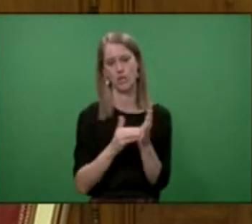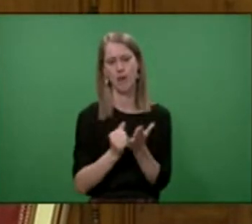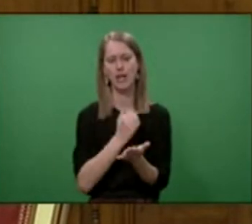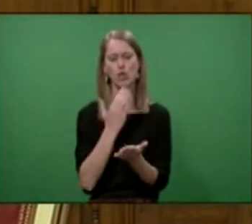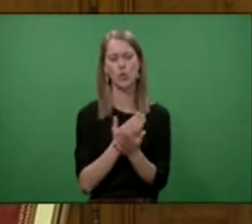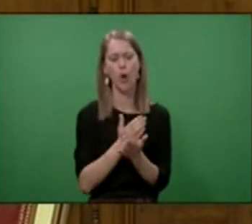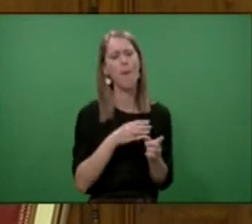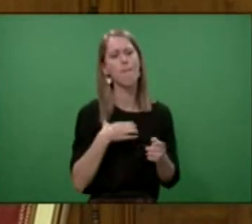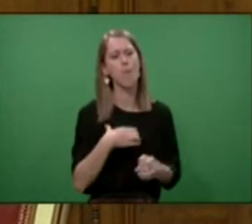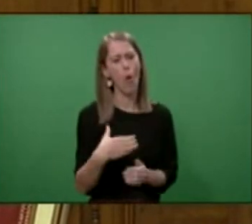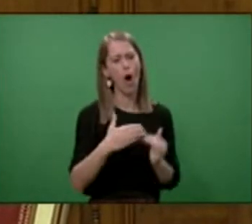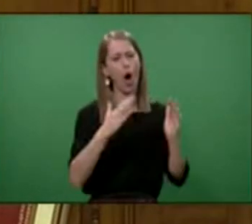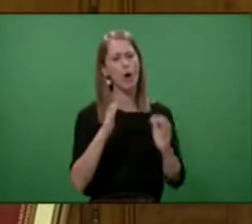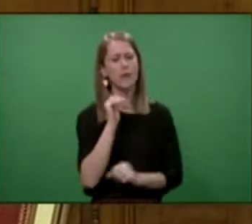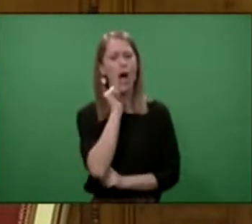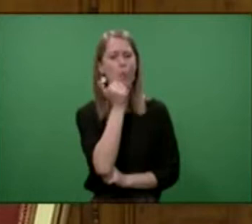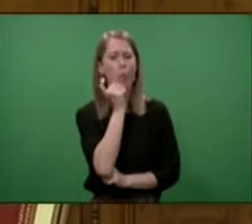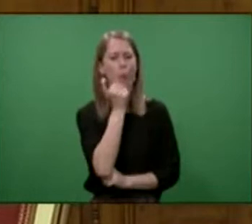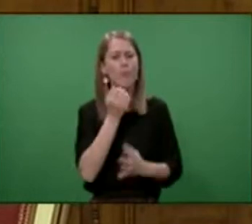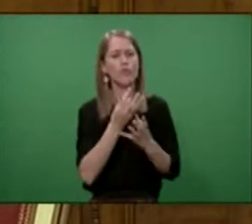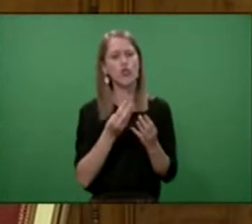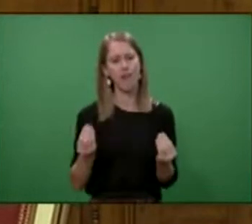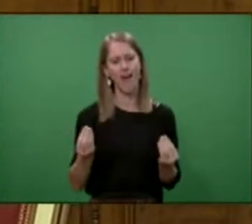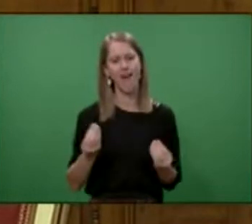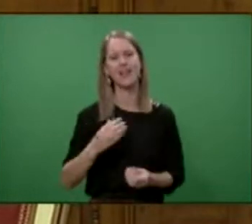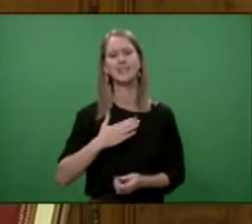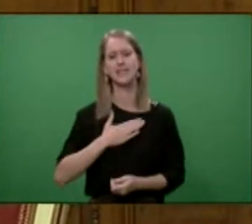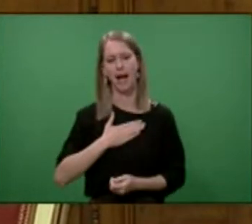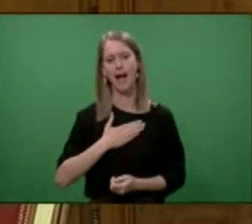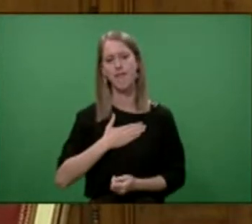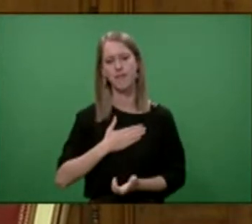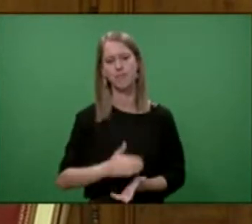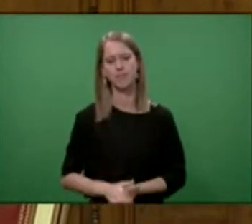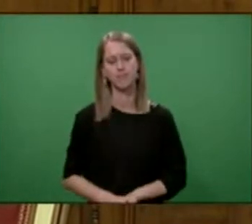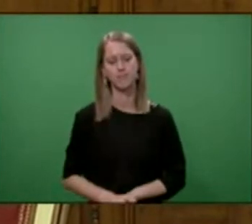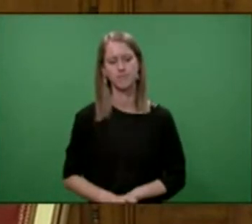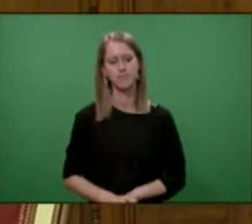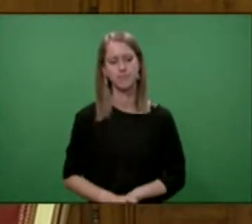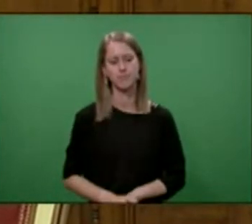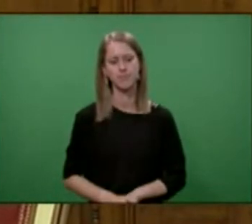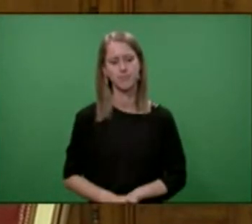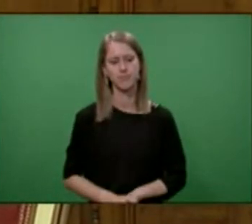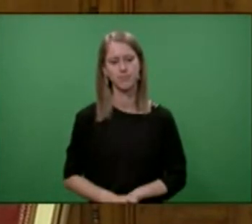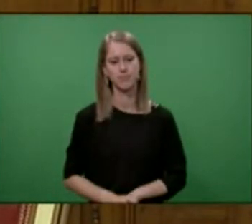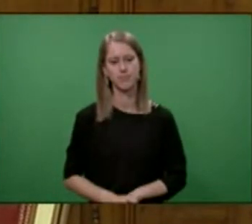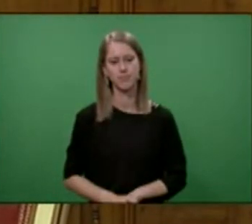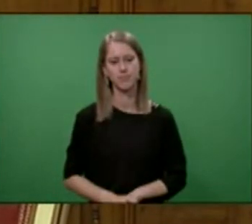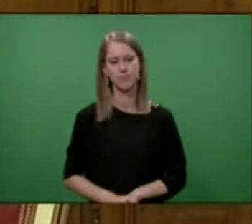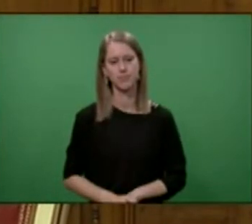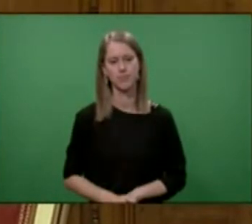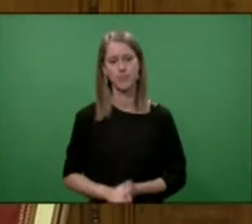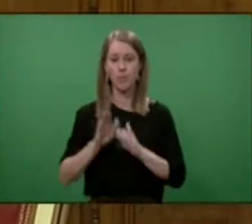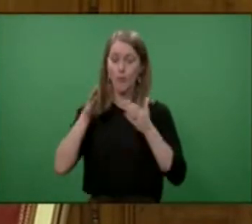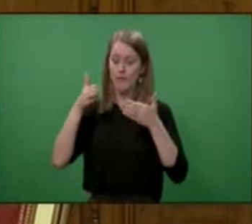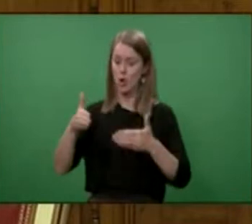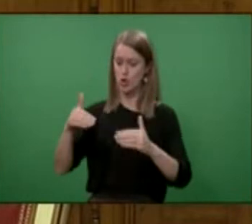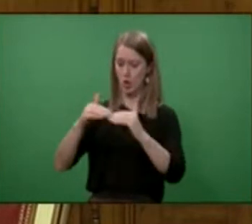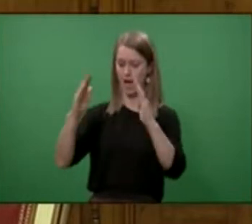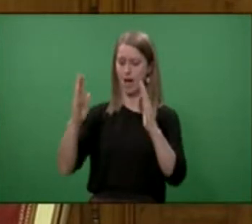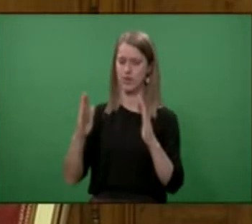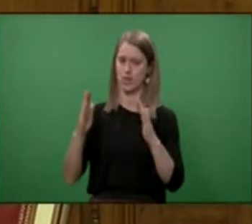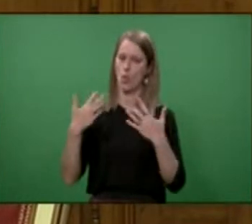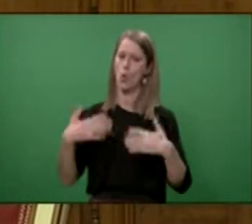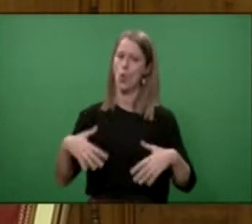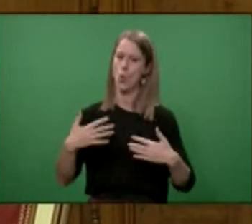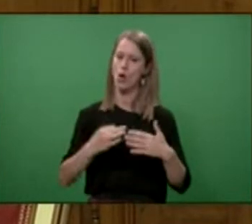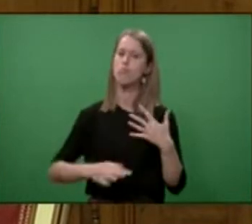more homes are warm, dry and safe. A focus on housing will be a priority